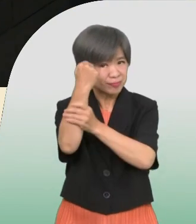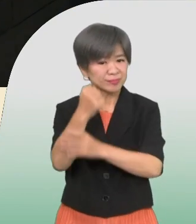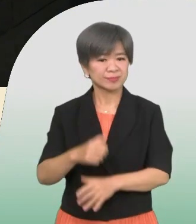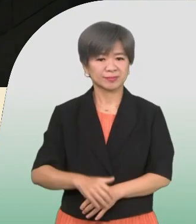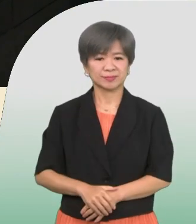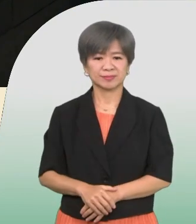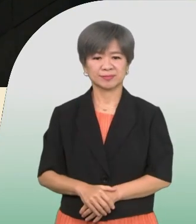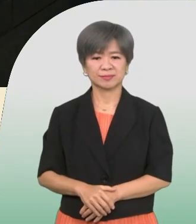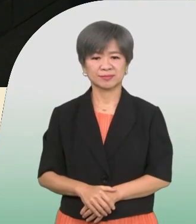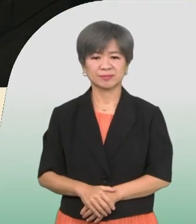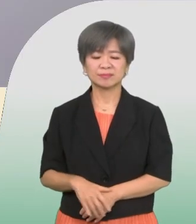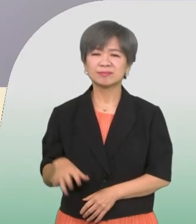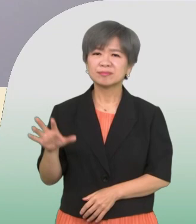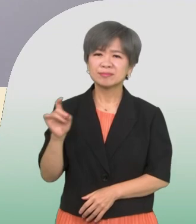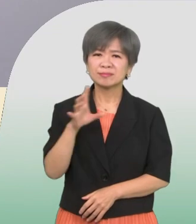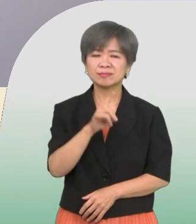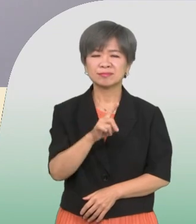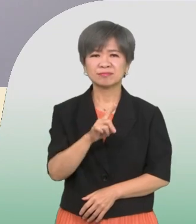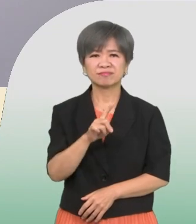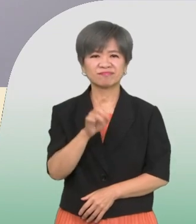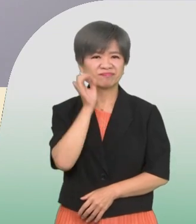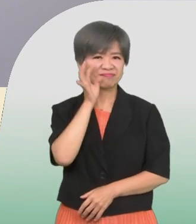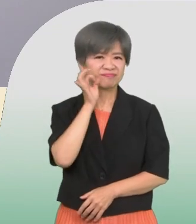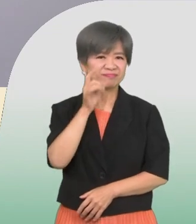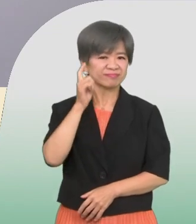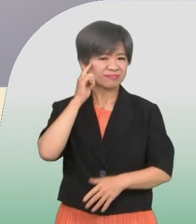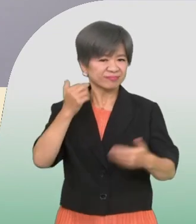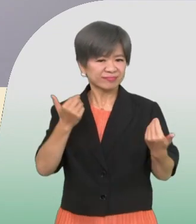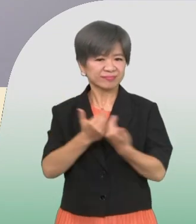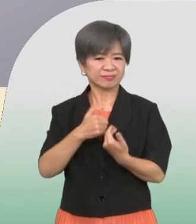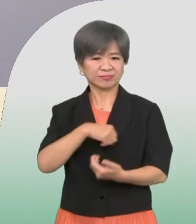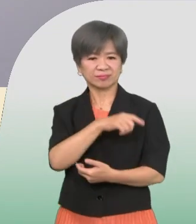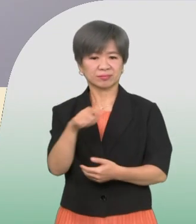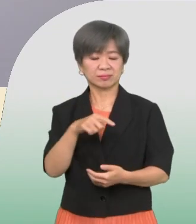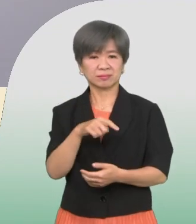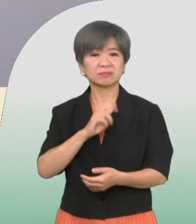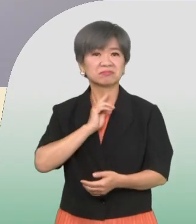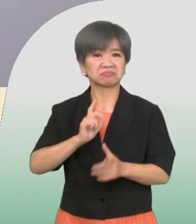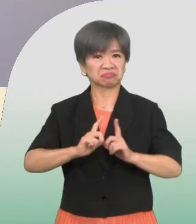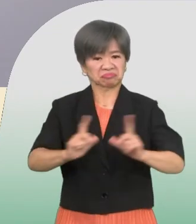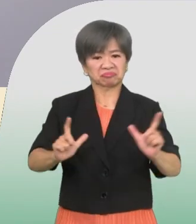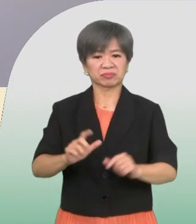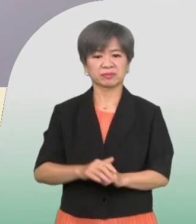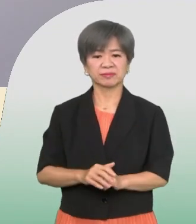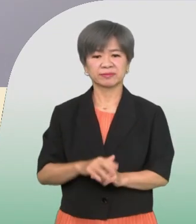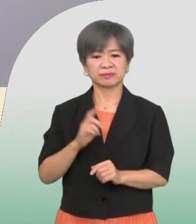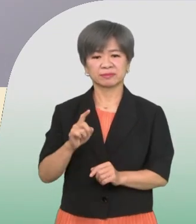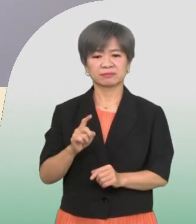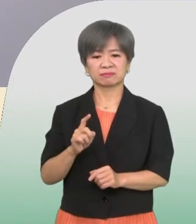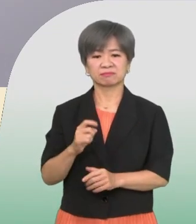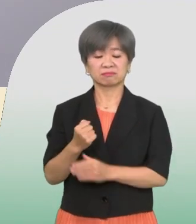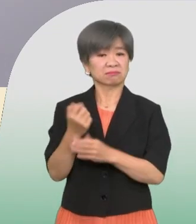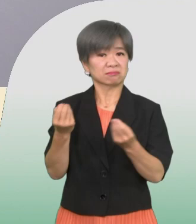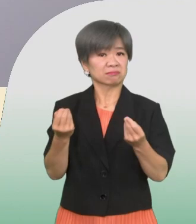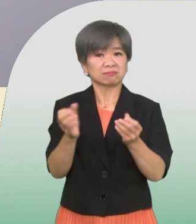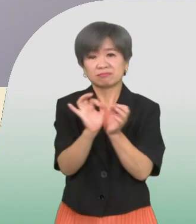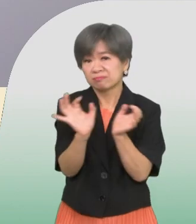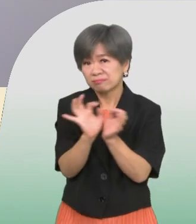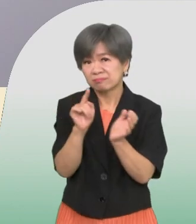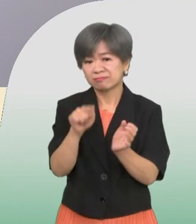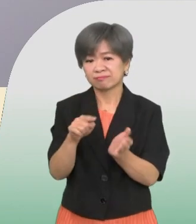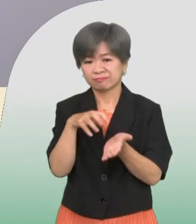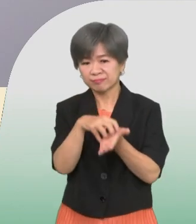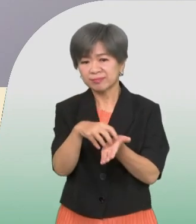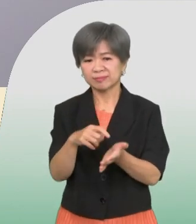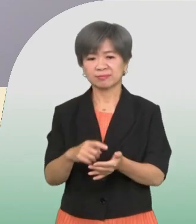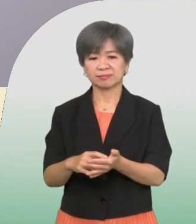there.People that may be the other way and they're quite loud, but actually they don't have the numbers. Whereas we've proven that we get tens of thousands